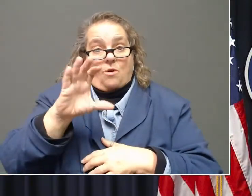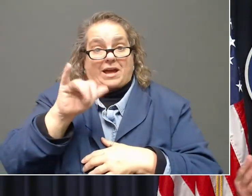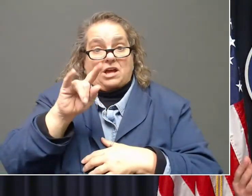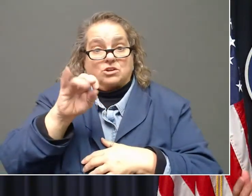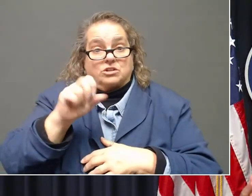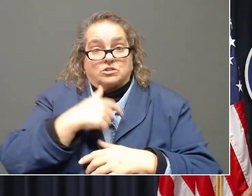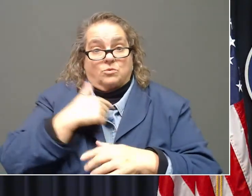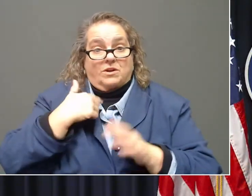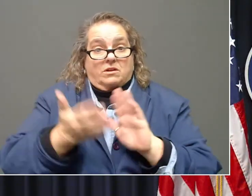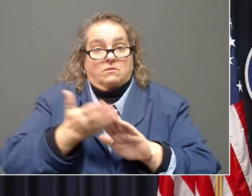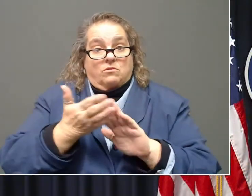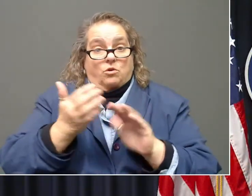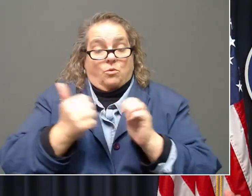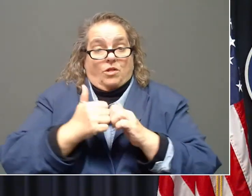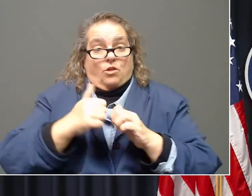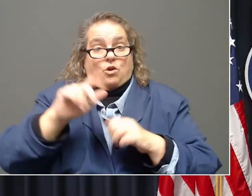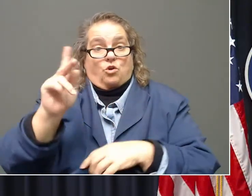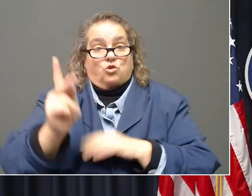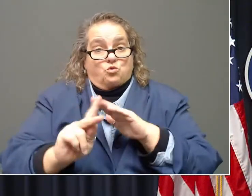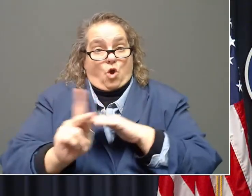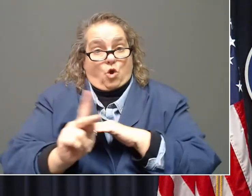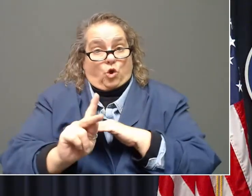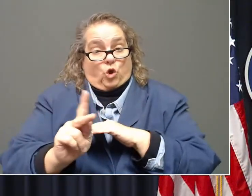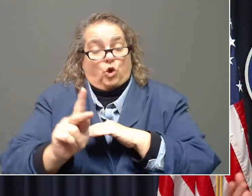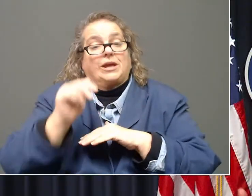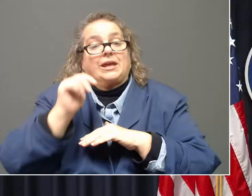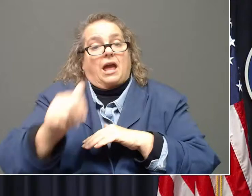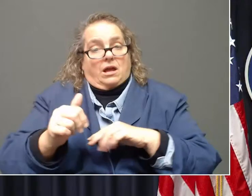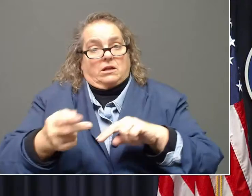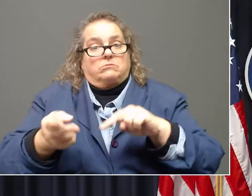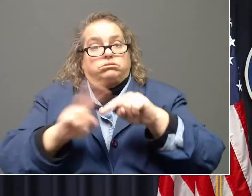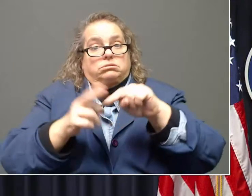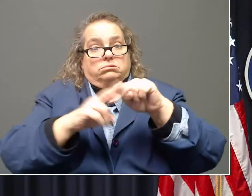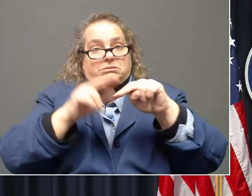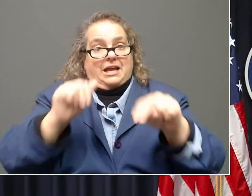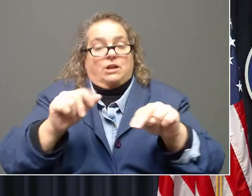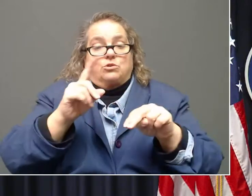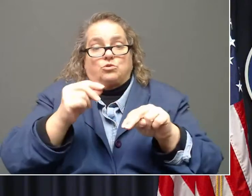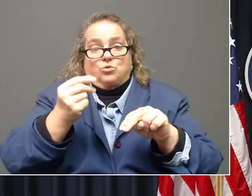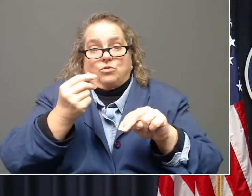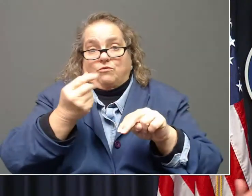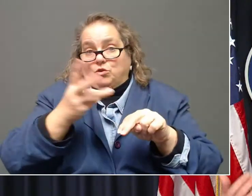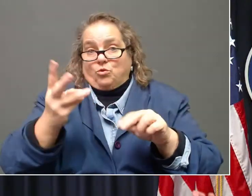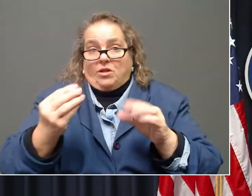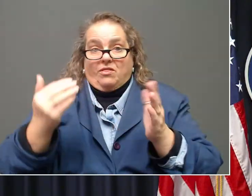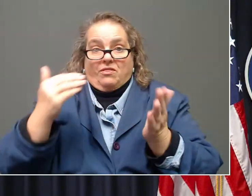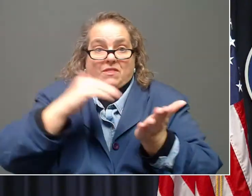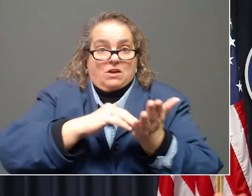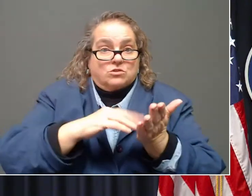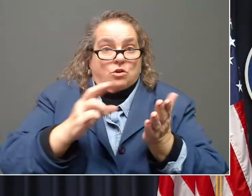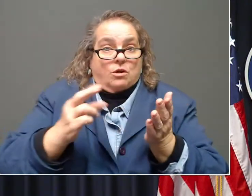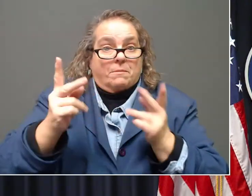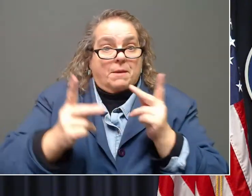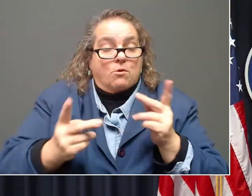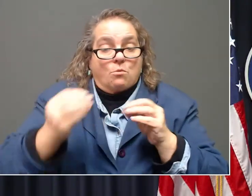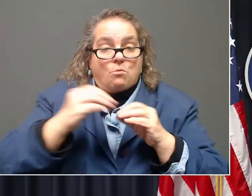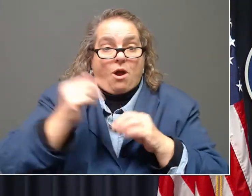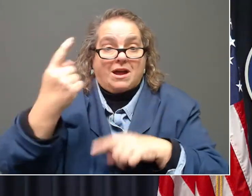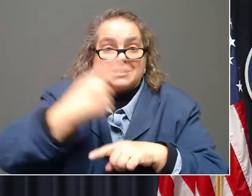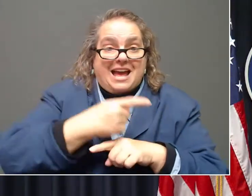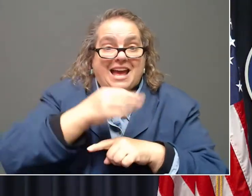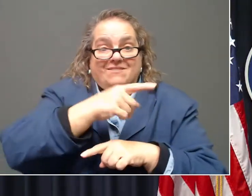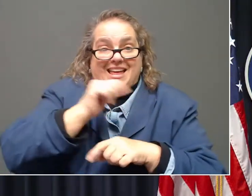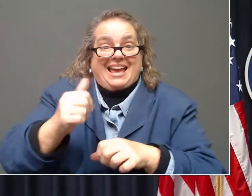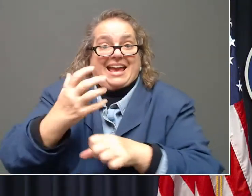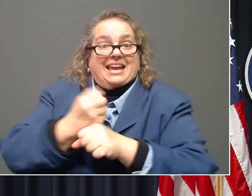Obviously working with us and others created a really good model that was actually just featured on the front page of the New York